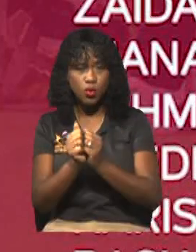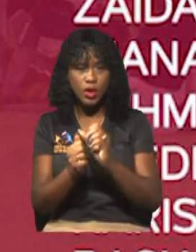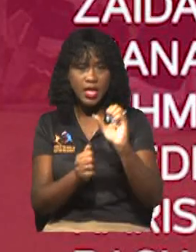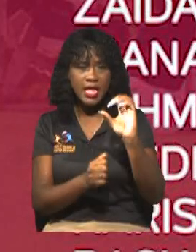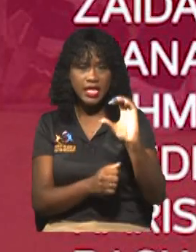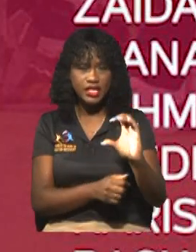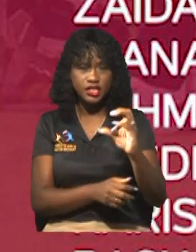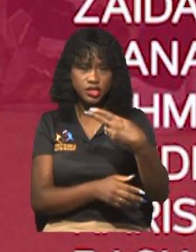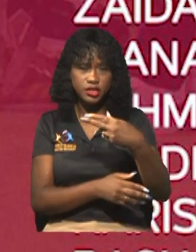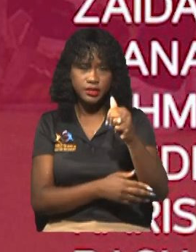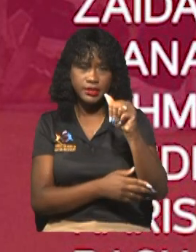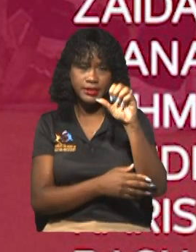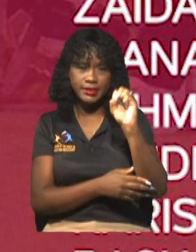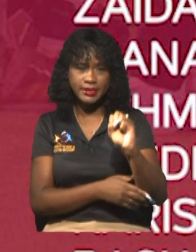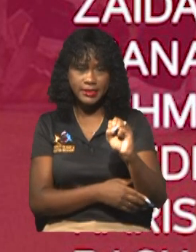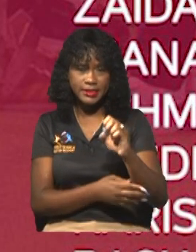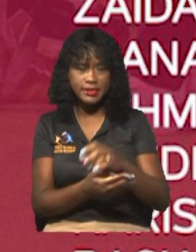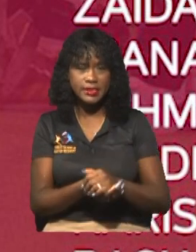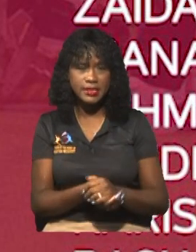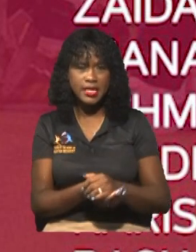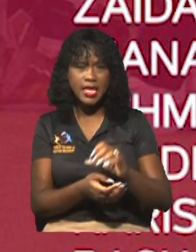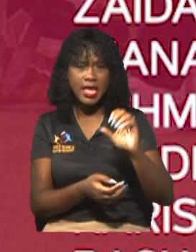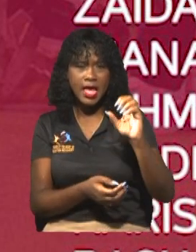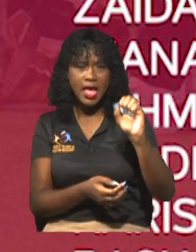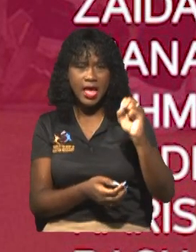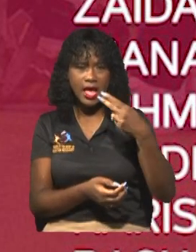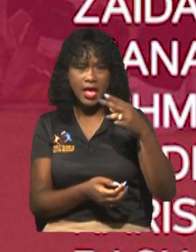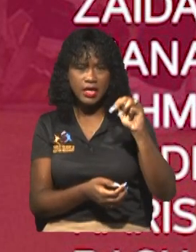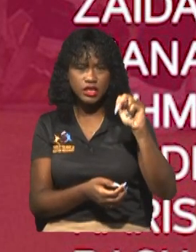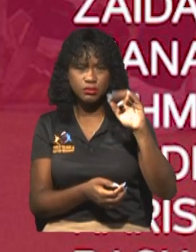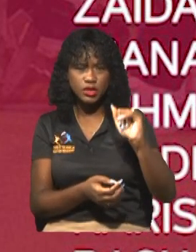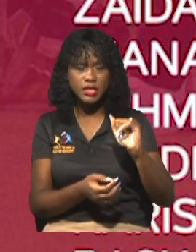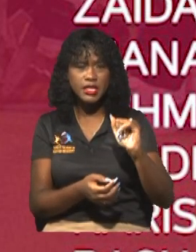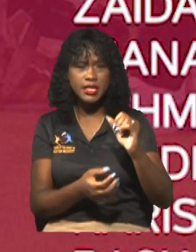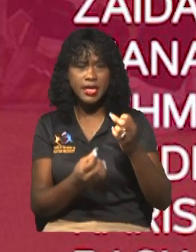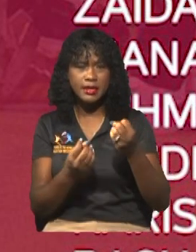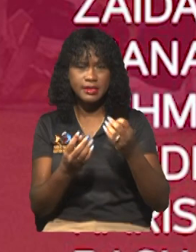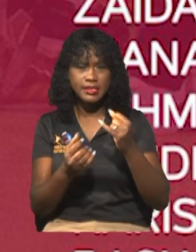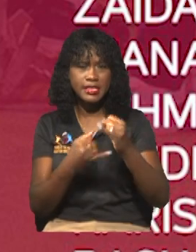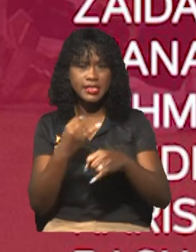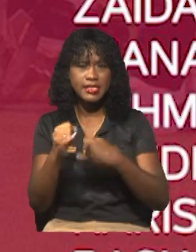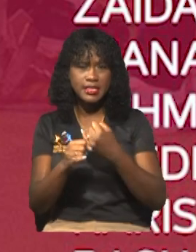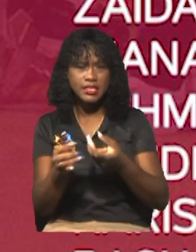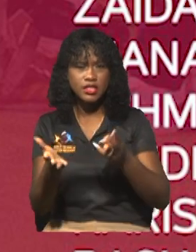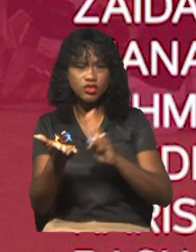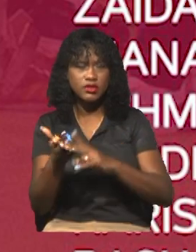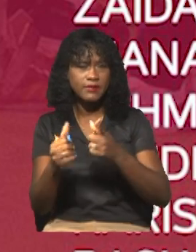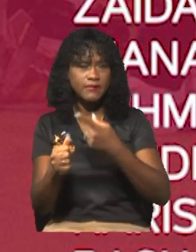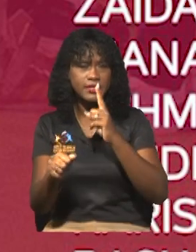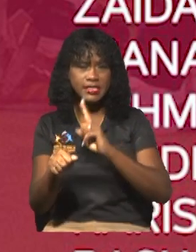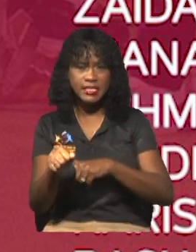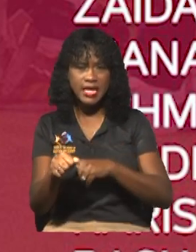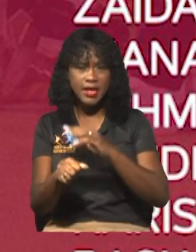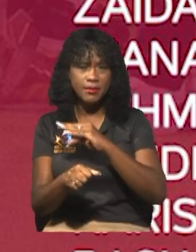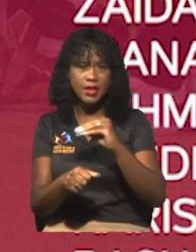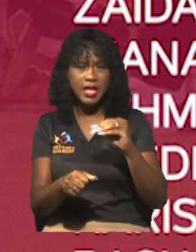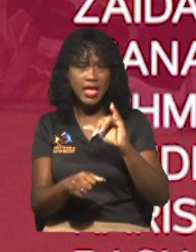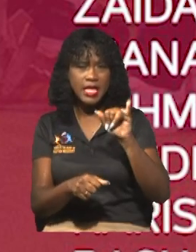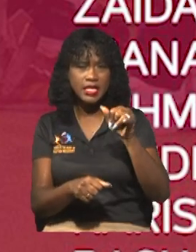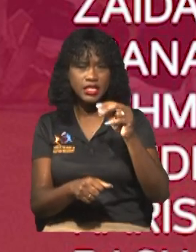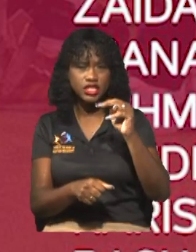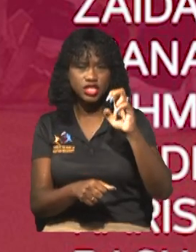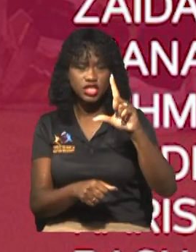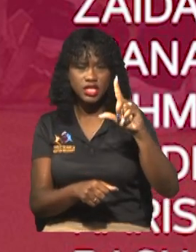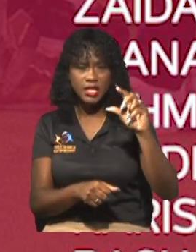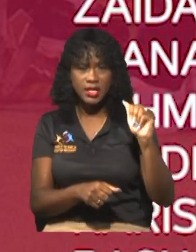Chase. Ashmini Munisar has been awarded an international contract for the first time, while Jannillea Glasgow, Mandy, Mangru and